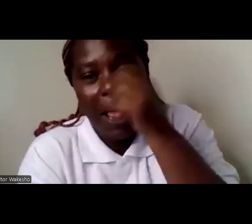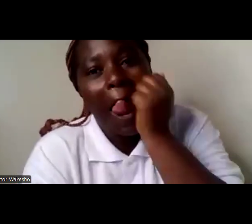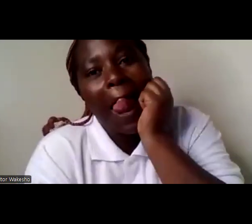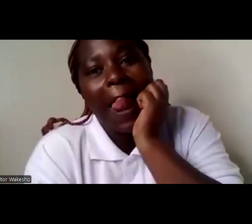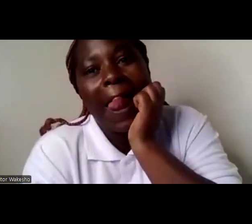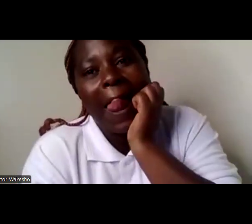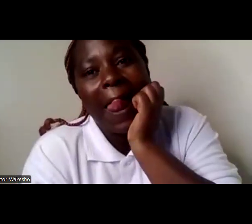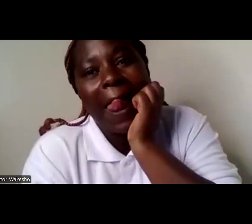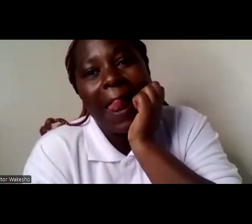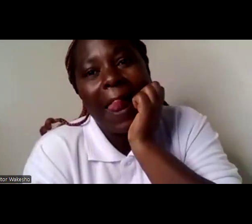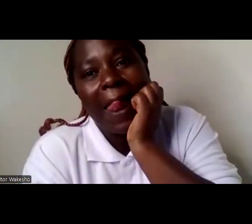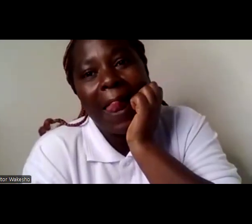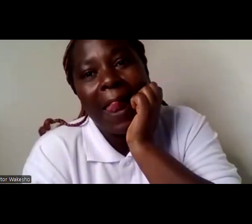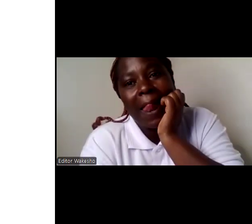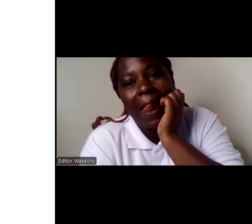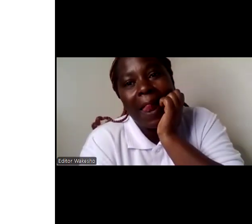pregnancy?